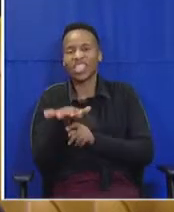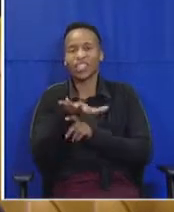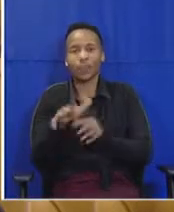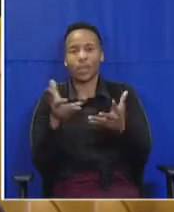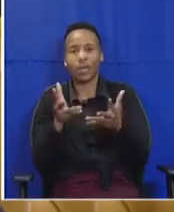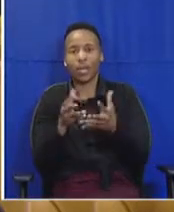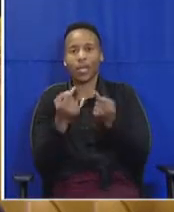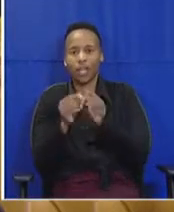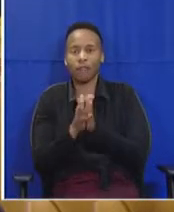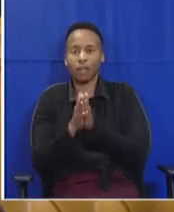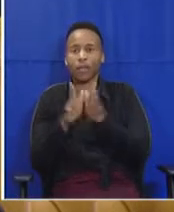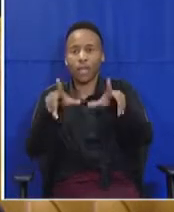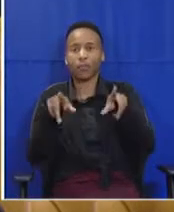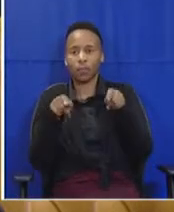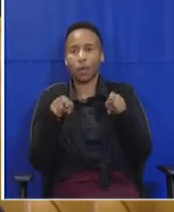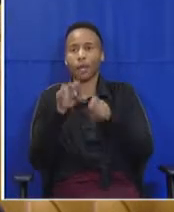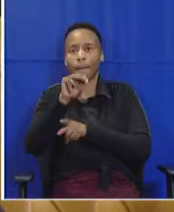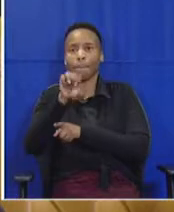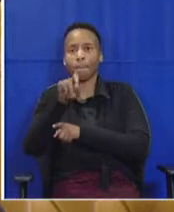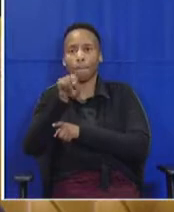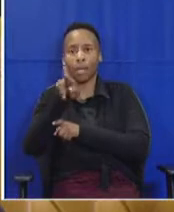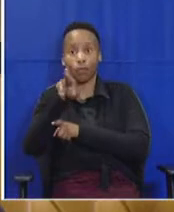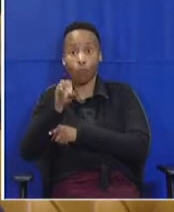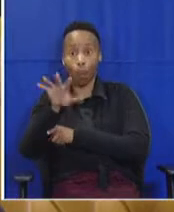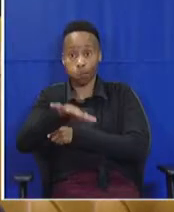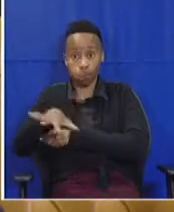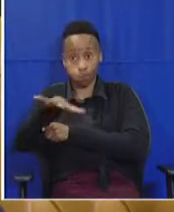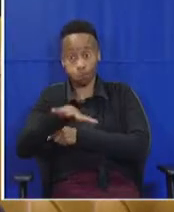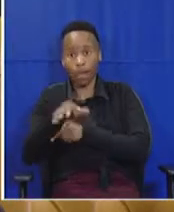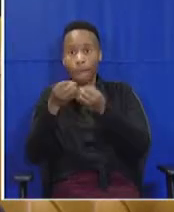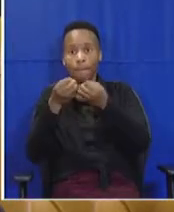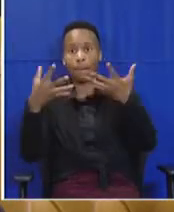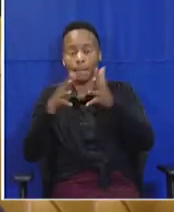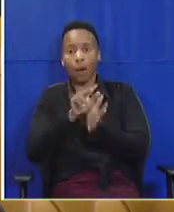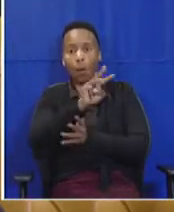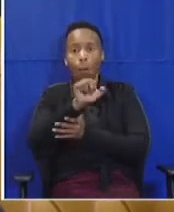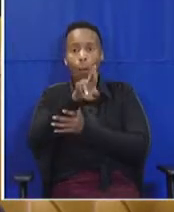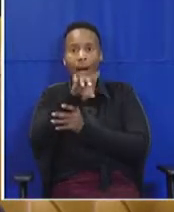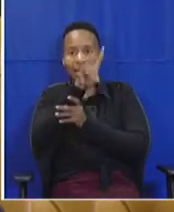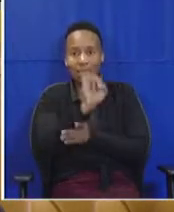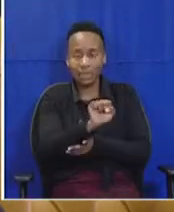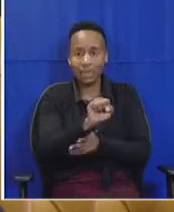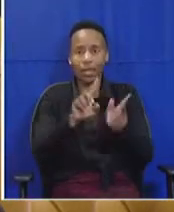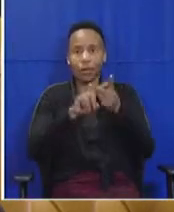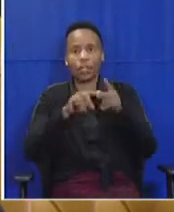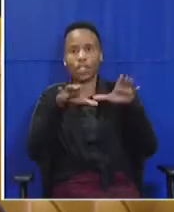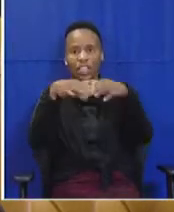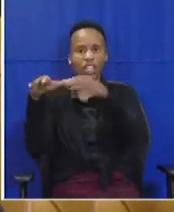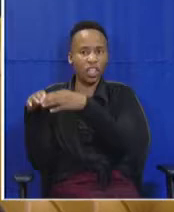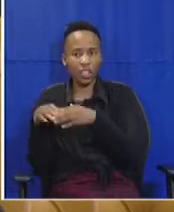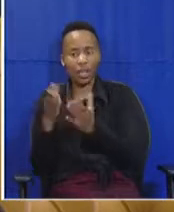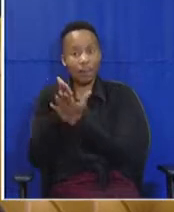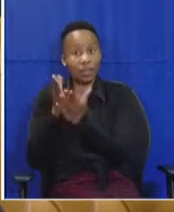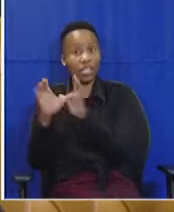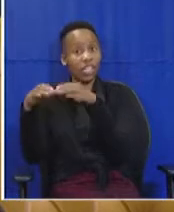the Cape Town Metro and you've got a number of wards and sections and whatever and so on, in a particular section, as an